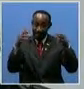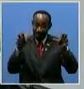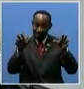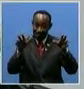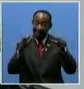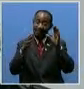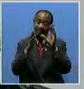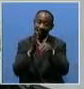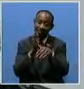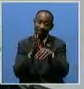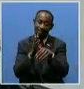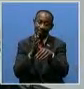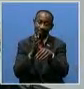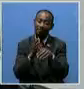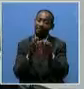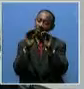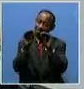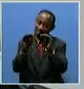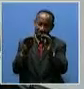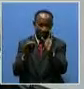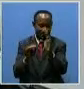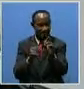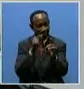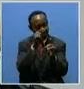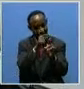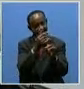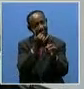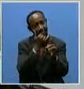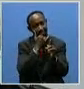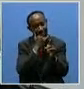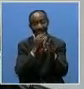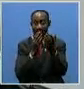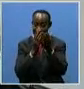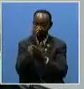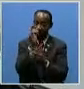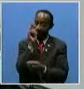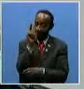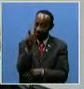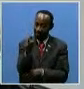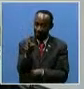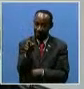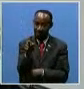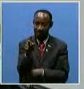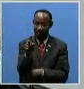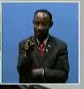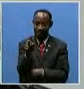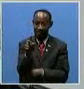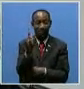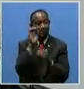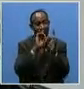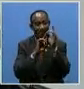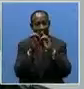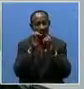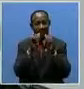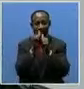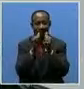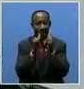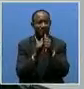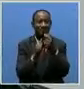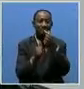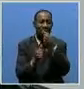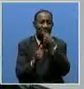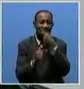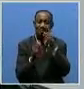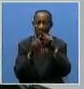have space to correct what they're saying. So, we did not have any other issues to discuss other